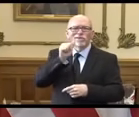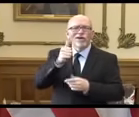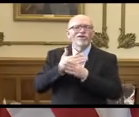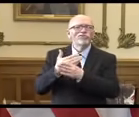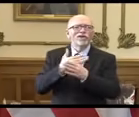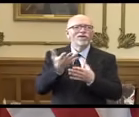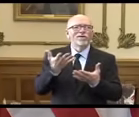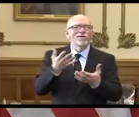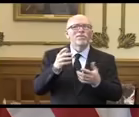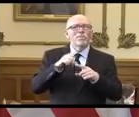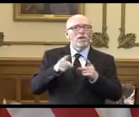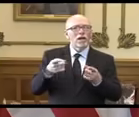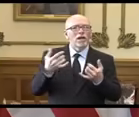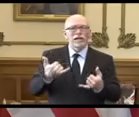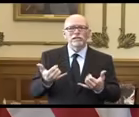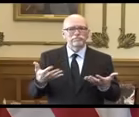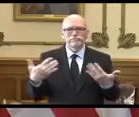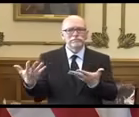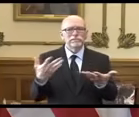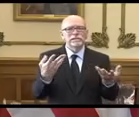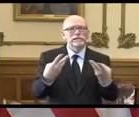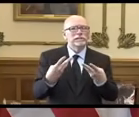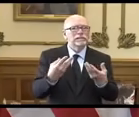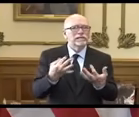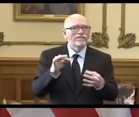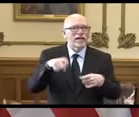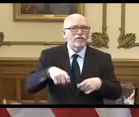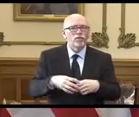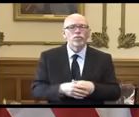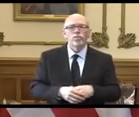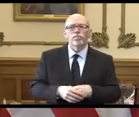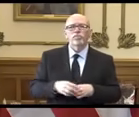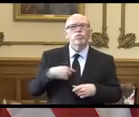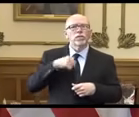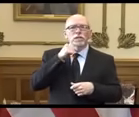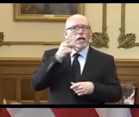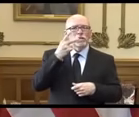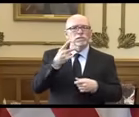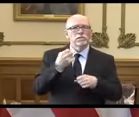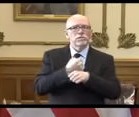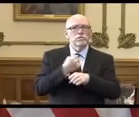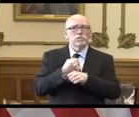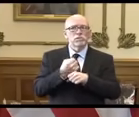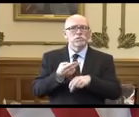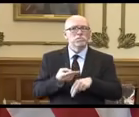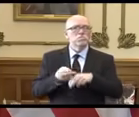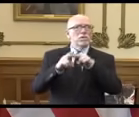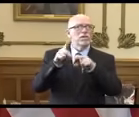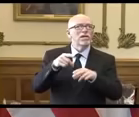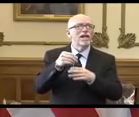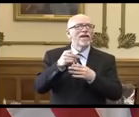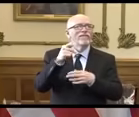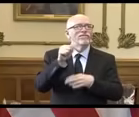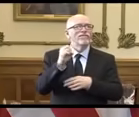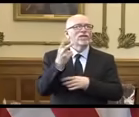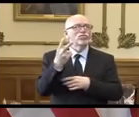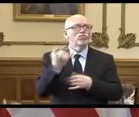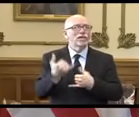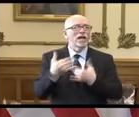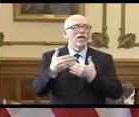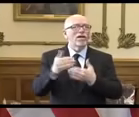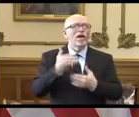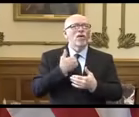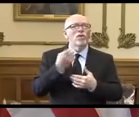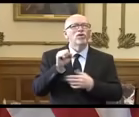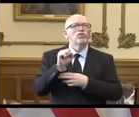to accommodate them. We have not seen numbers move out of phase two, which is what we call our